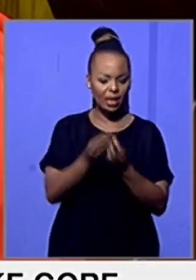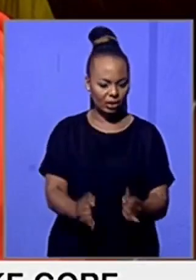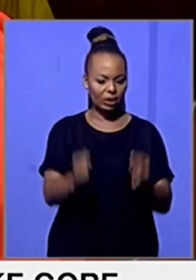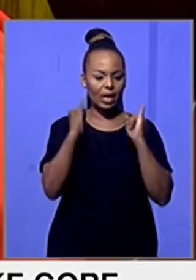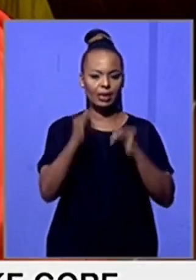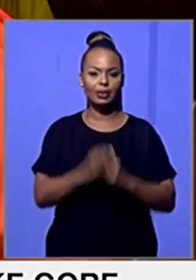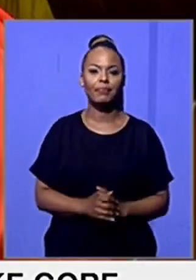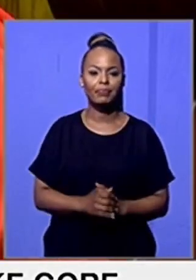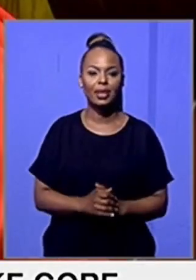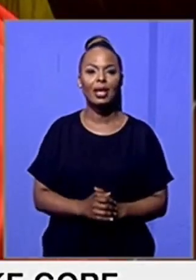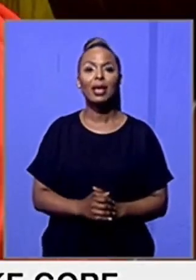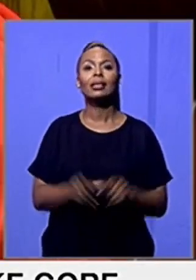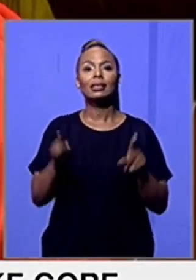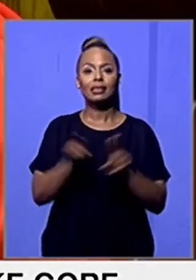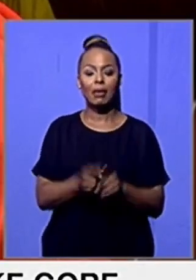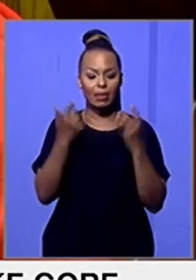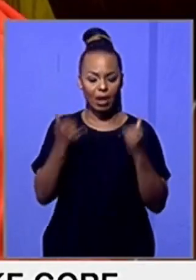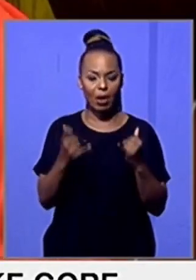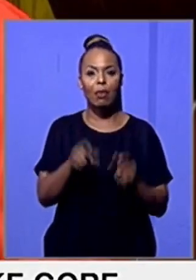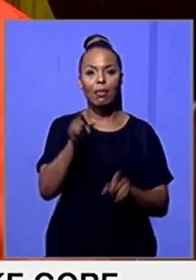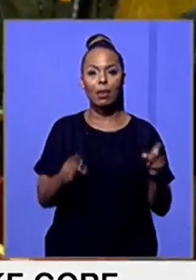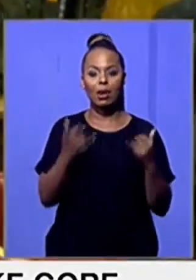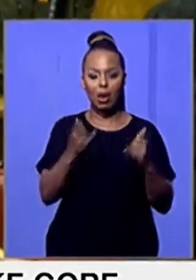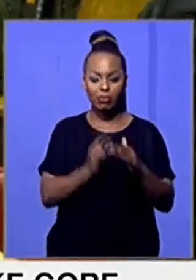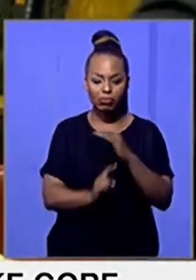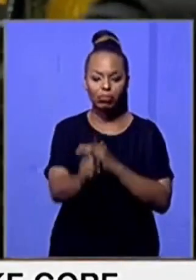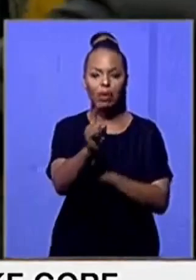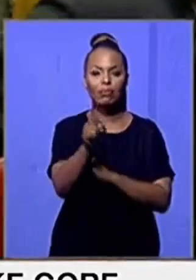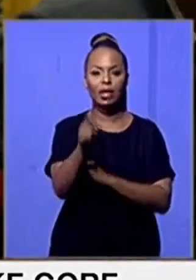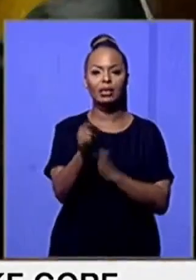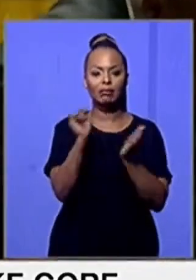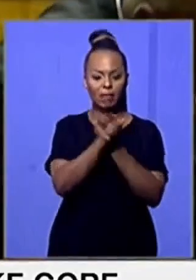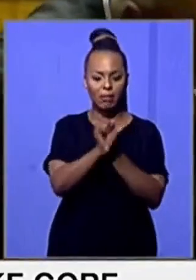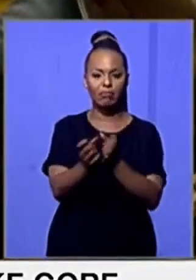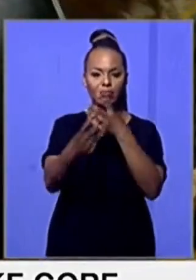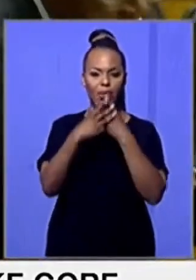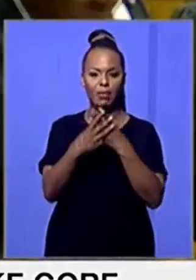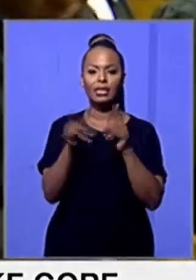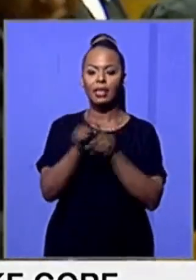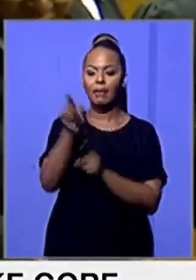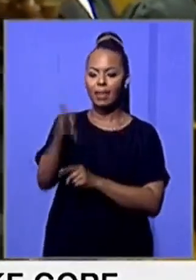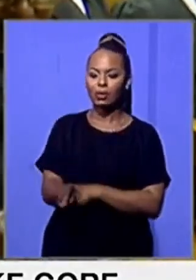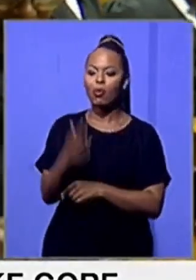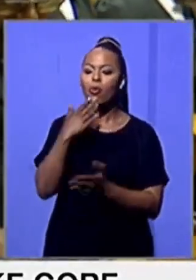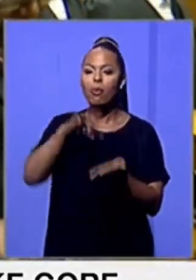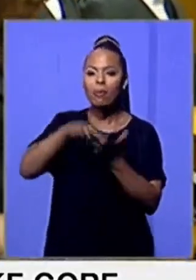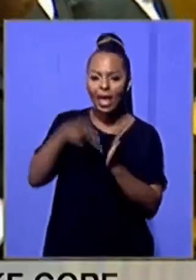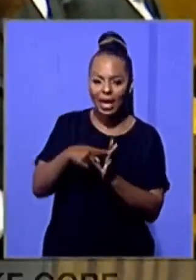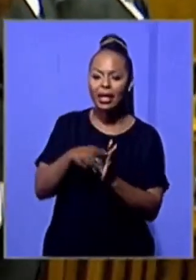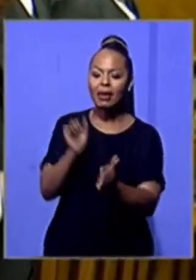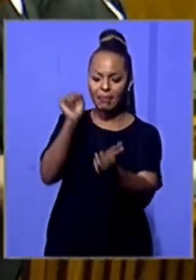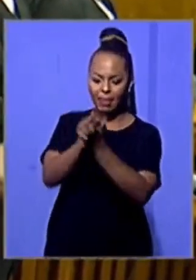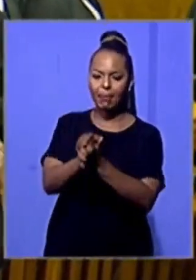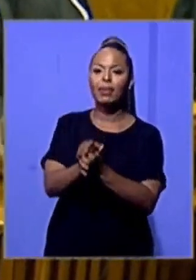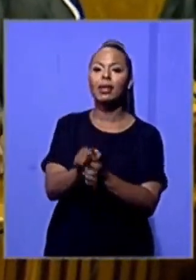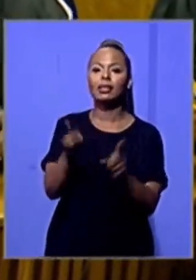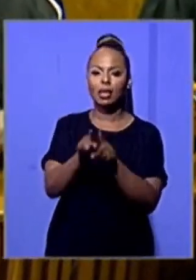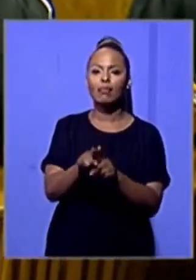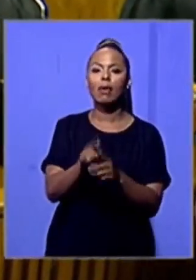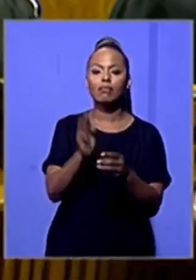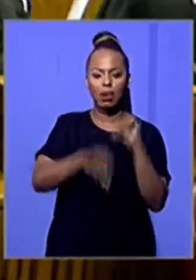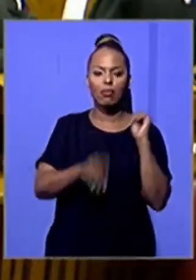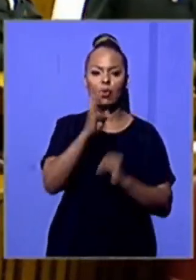gore jaaka balatofadiwa ba simolola ka tlholo ya bone le yo a rulagantseng tiragalo e le go thuntsha o tla tshwarwa le go bonwa